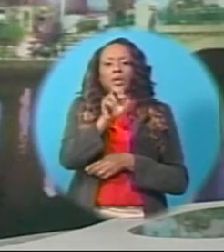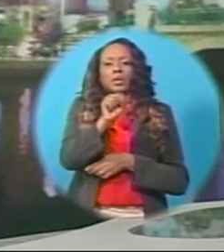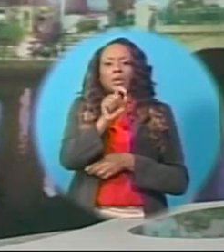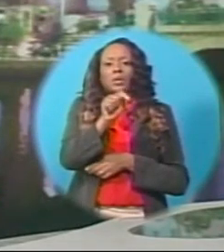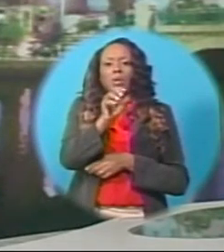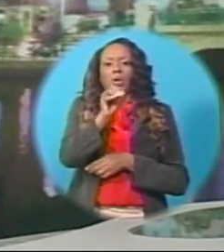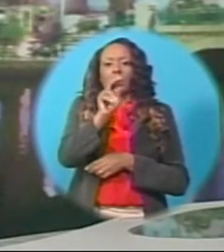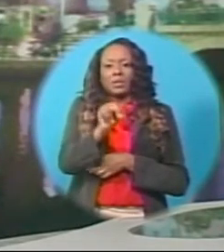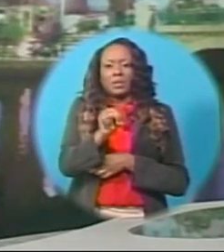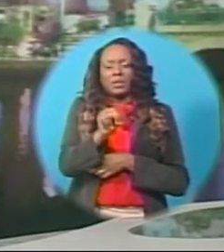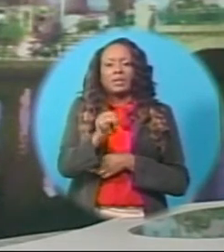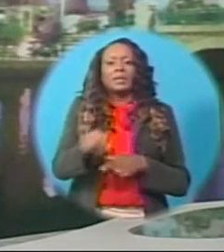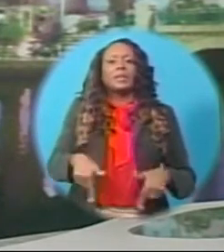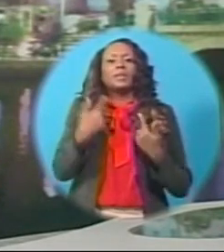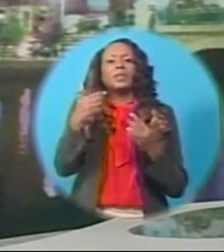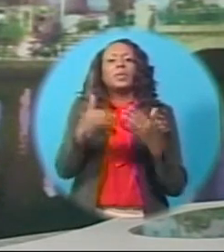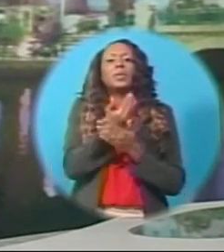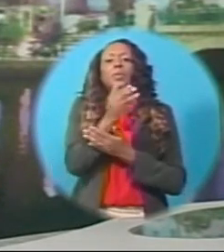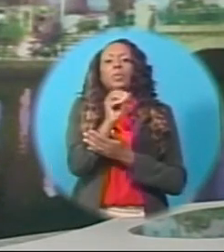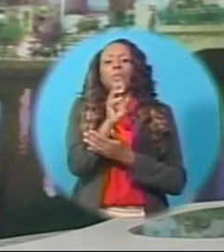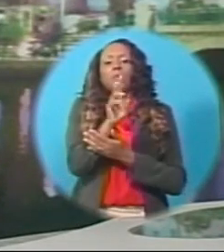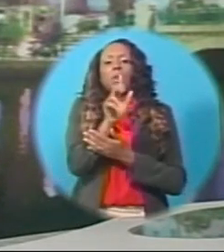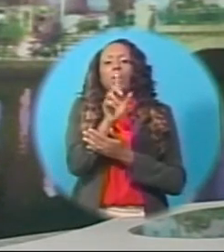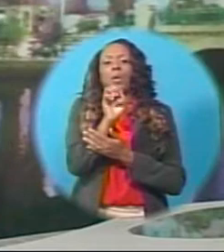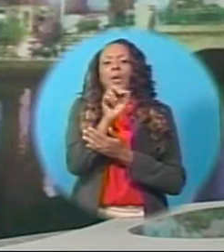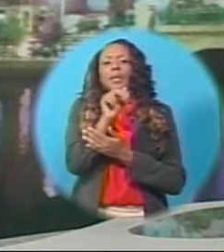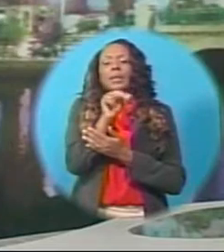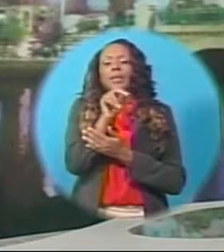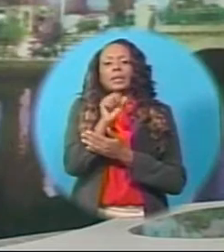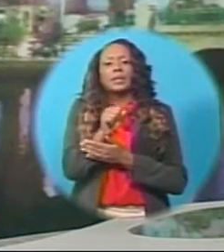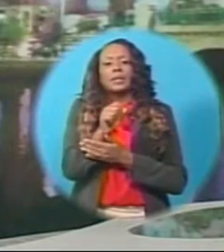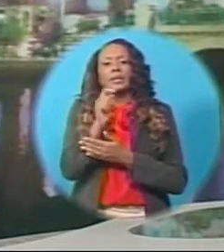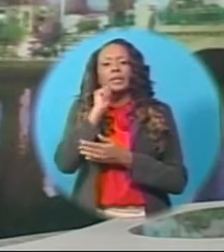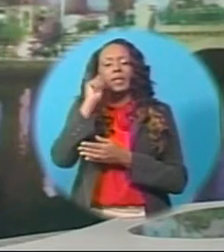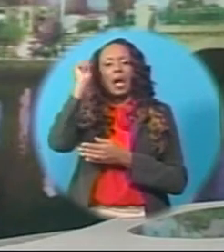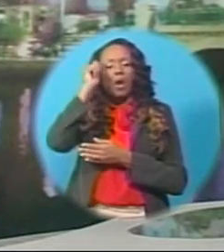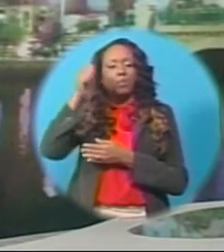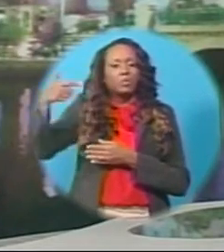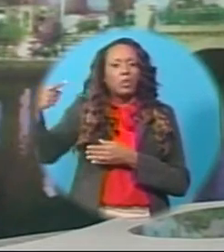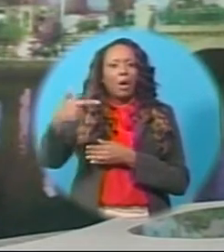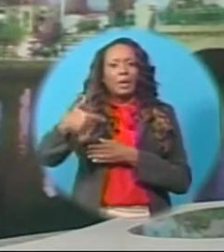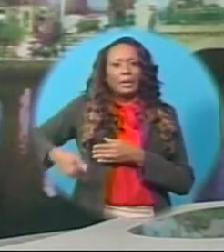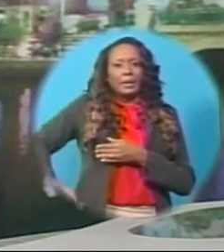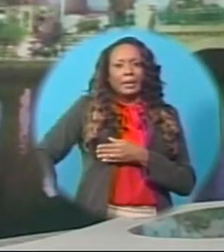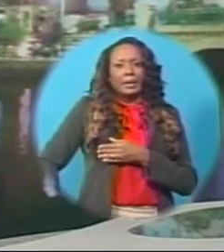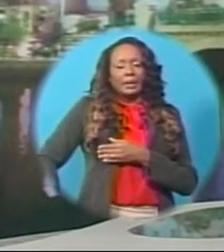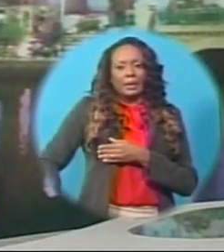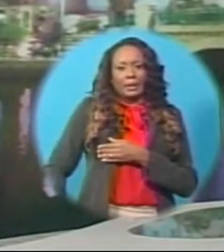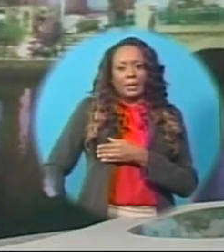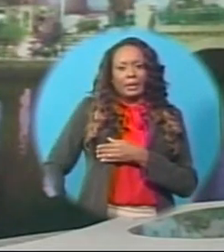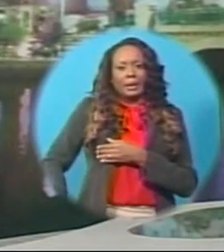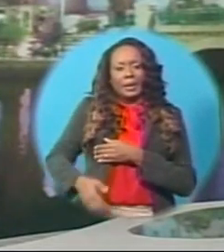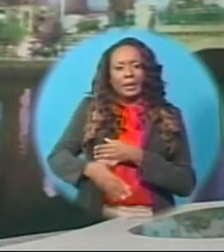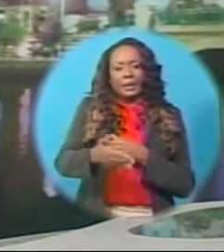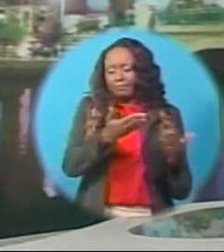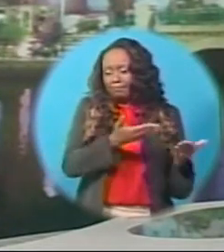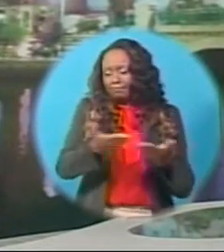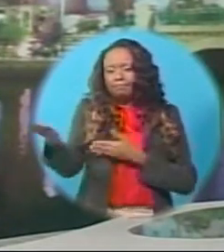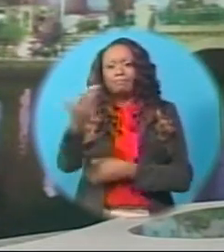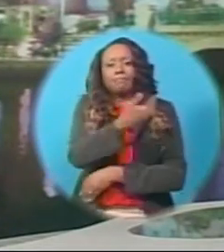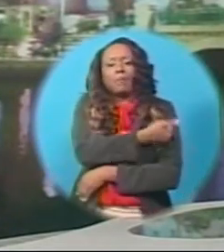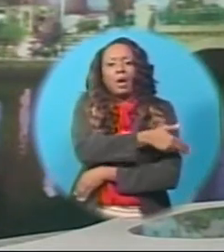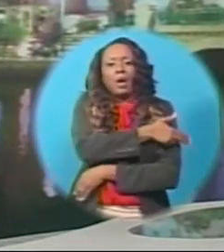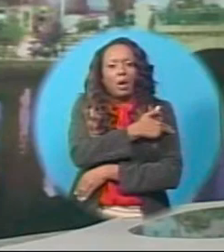of 6th Avenue, New Orleans, Bridgetown. Police say the teenager was shot in the thigh. He was taken to the Queen Elizabeth Hospital